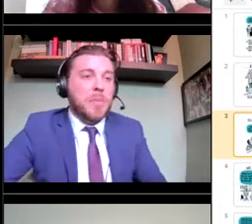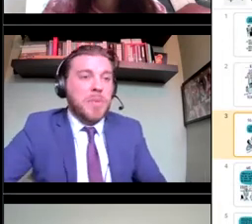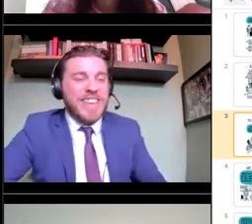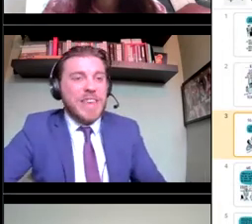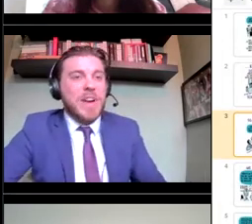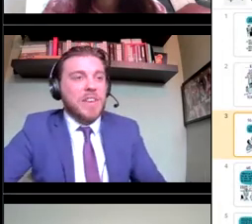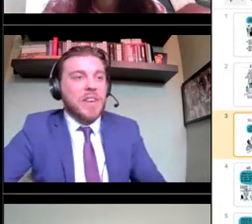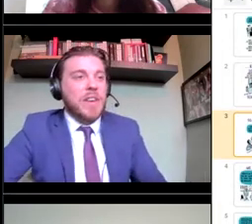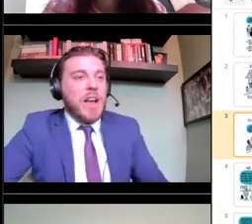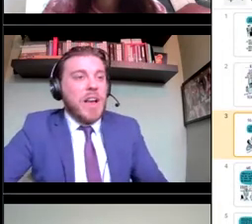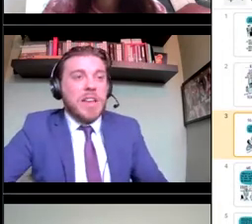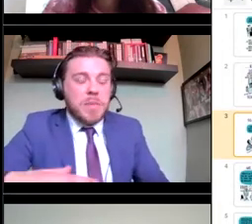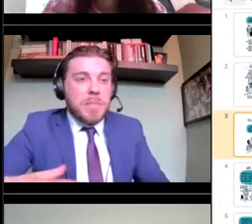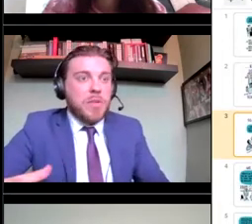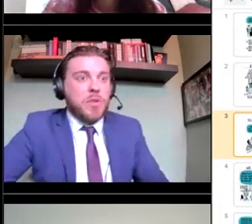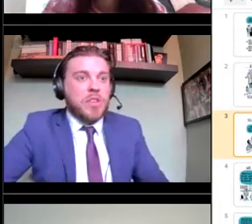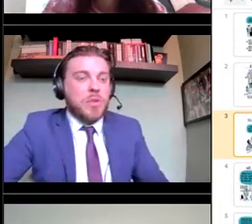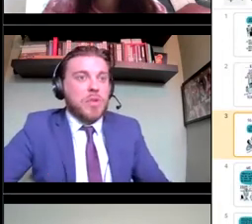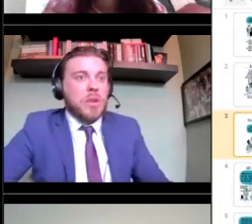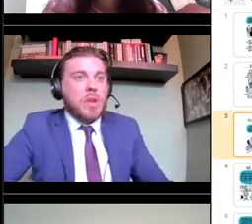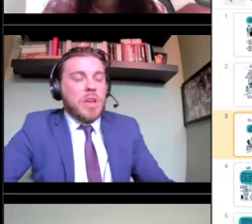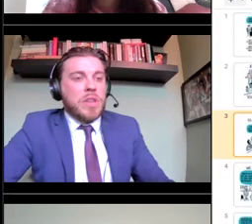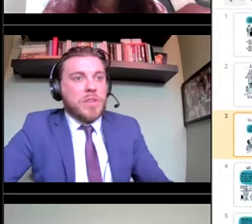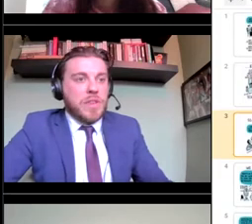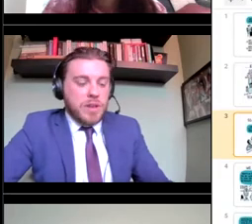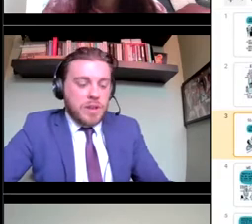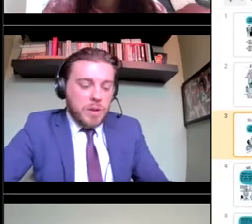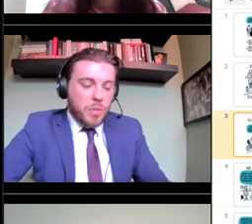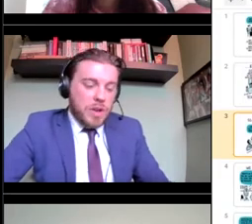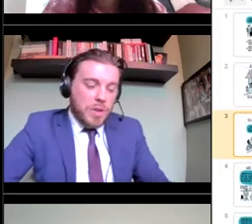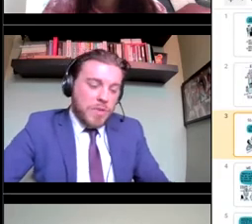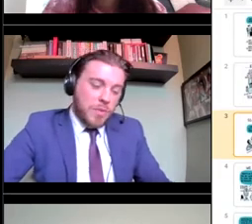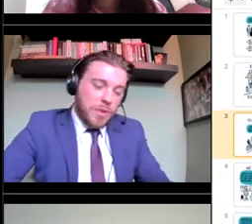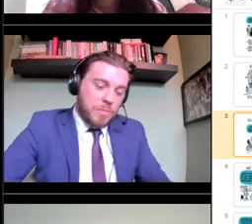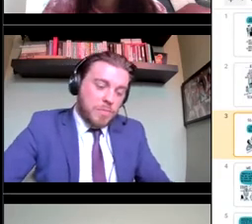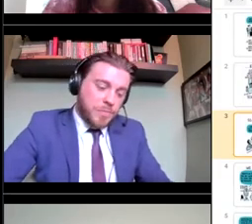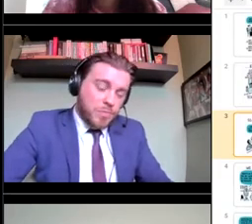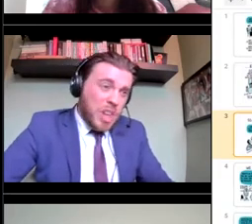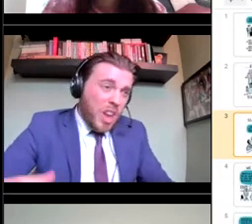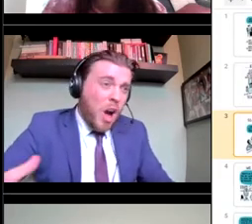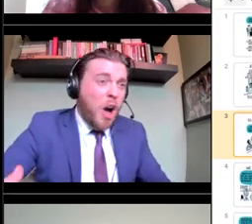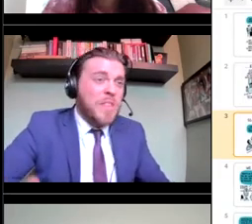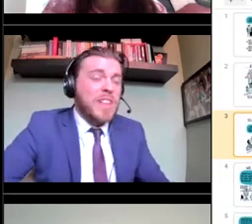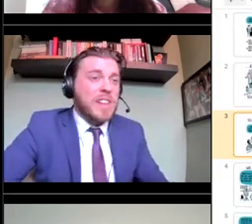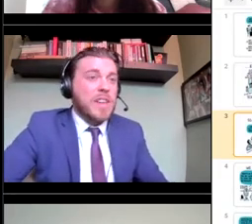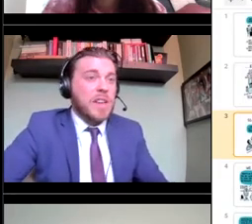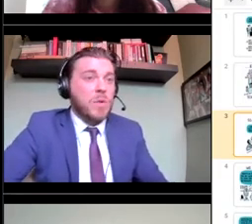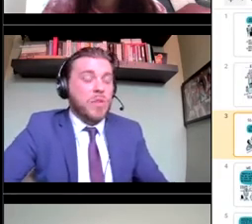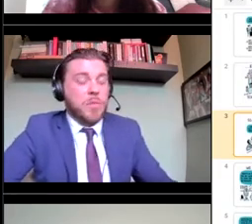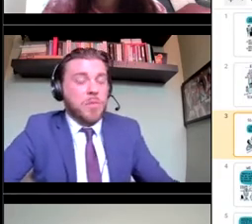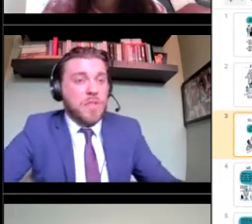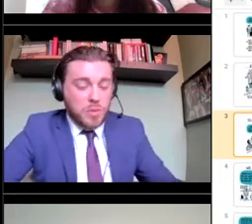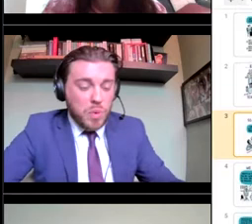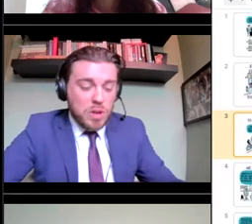relationship is a key factor in making sure that children succeed in alternative provision too. Half as likely in